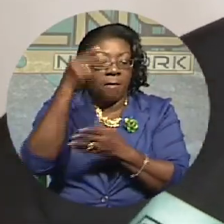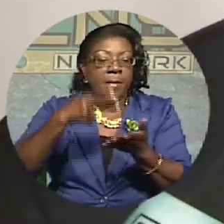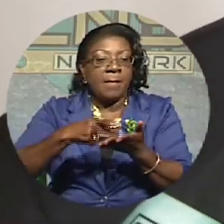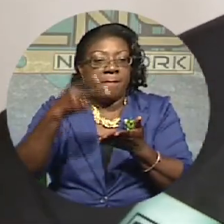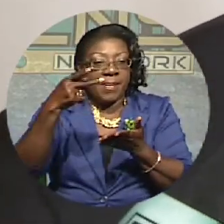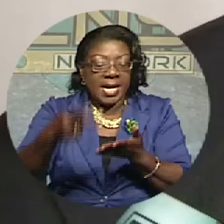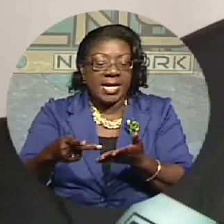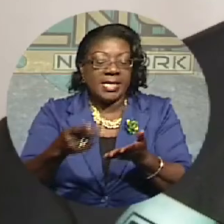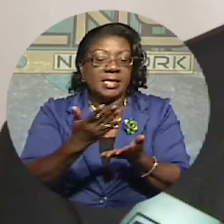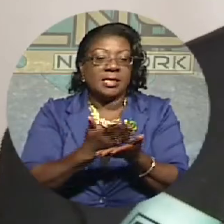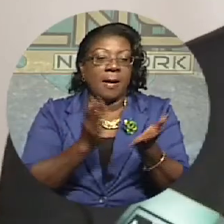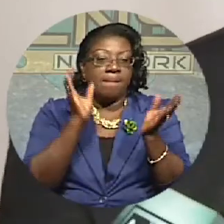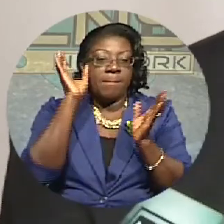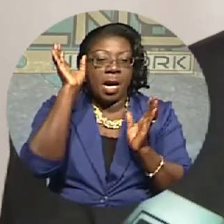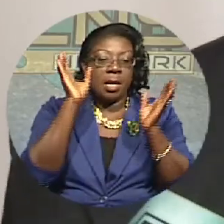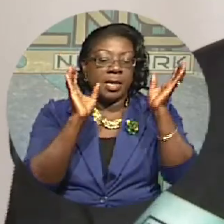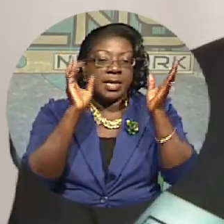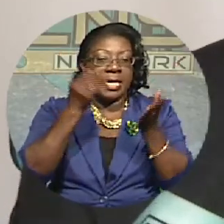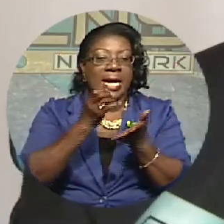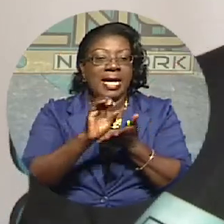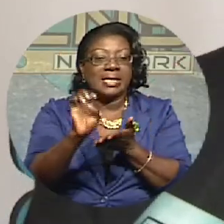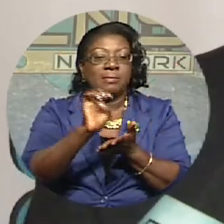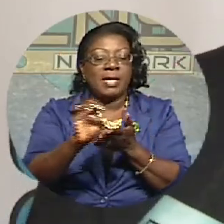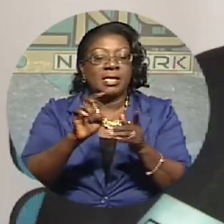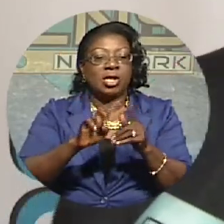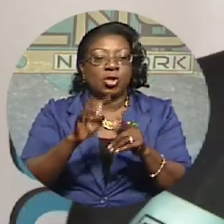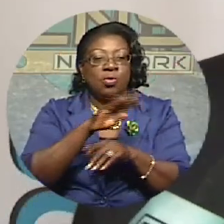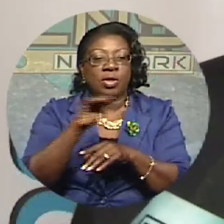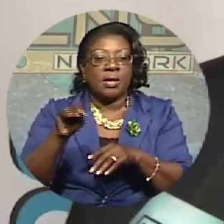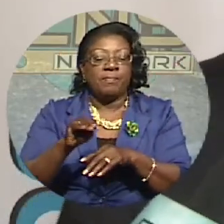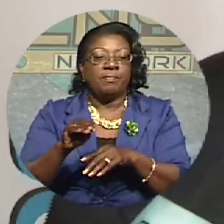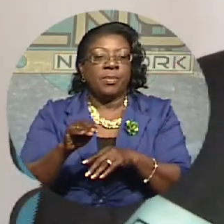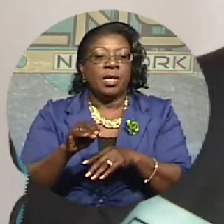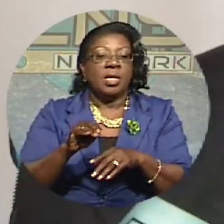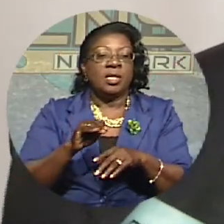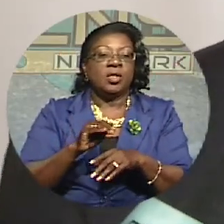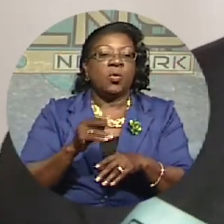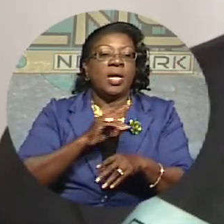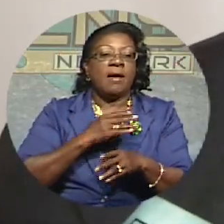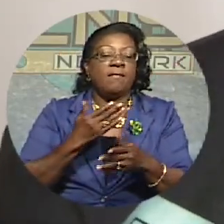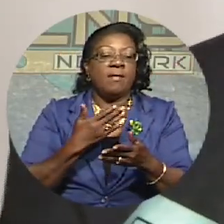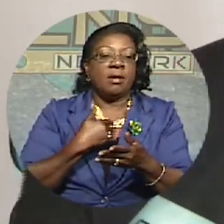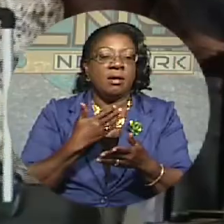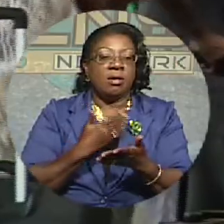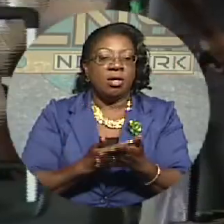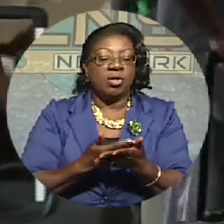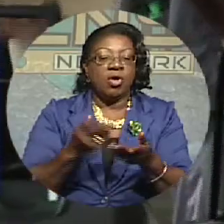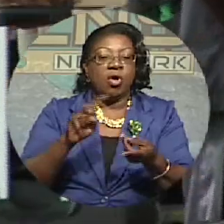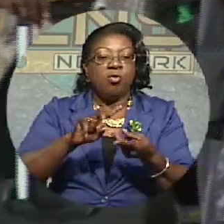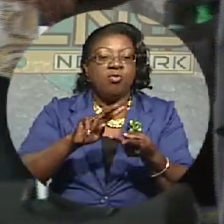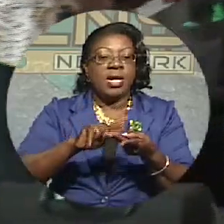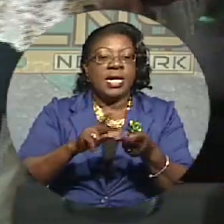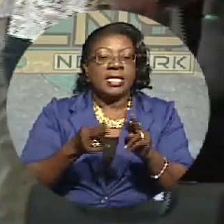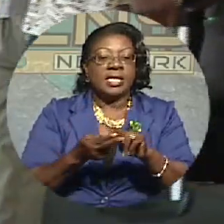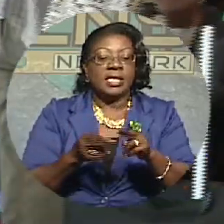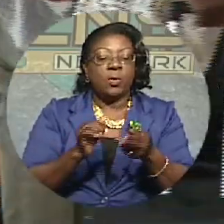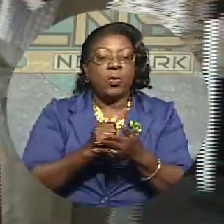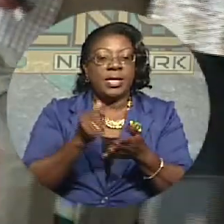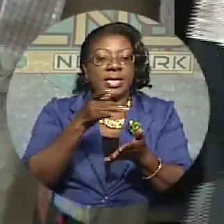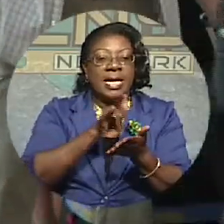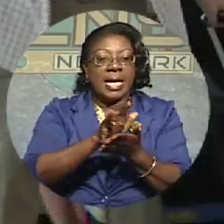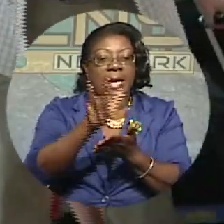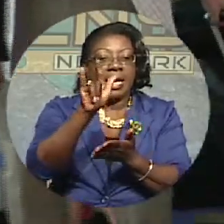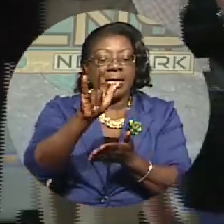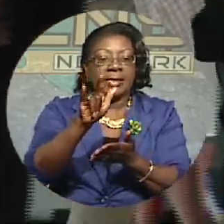certain marketing expenses and other subsidies to them. So it's not like we don't have a cooperative relationship with the airlines. Since the government plans to meet with